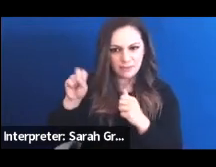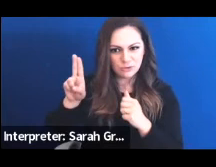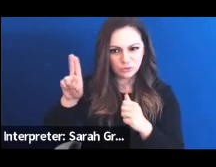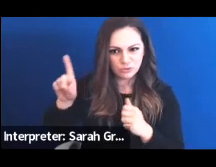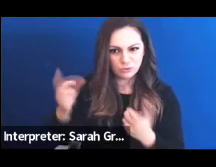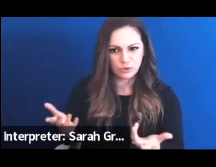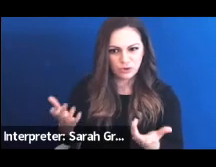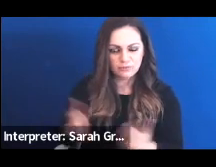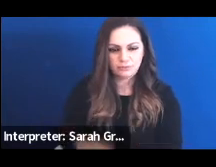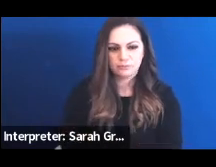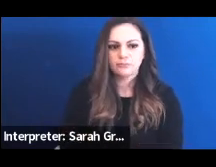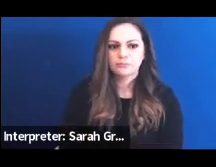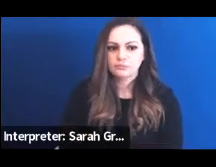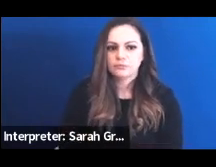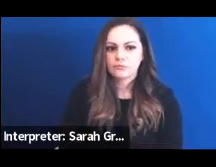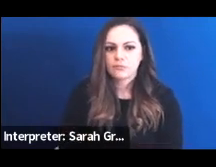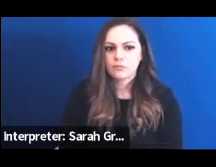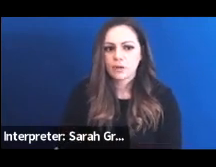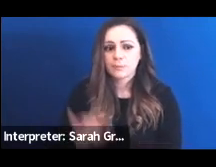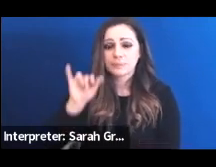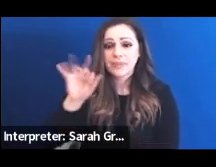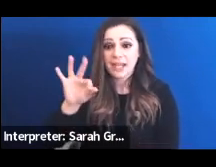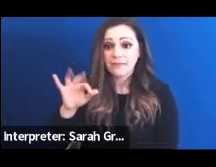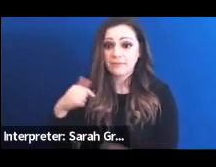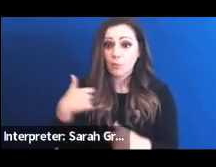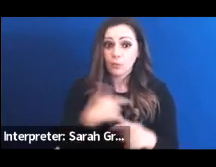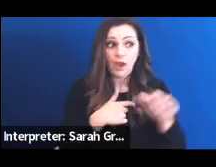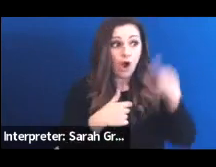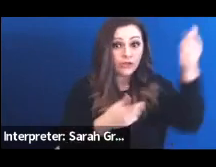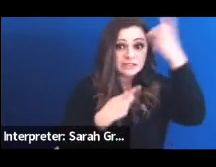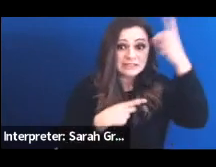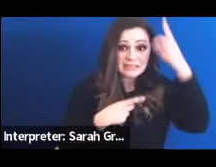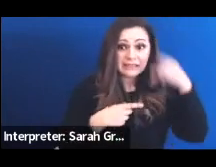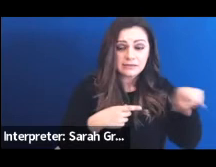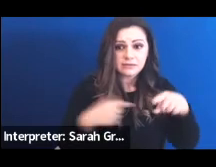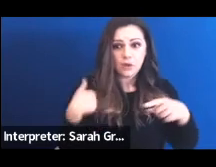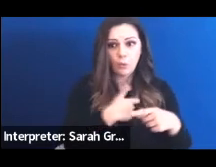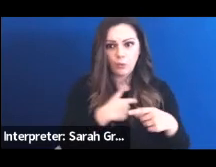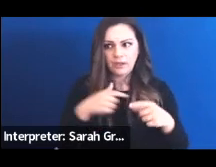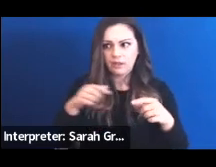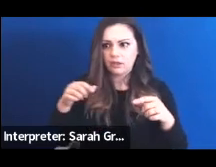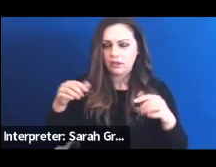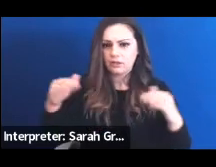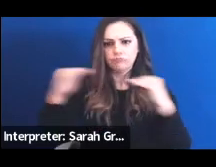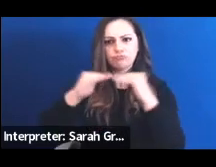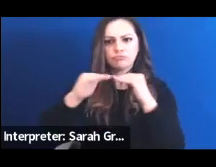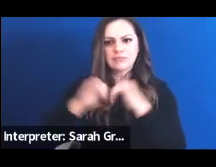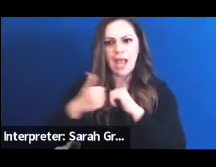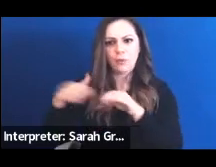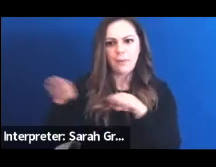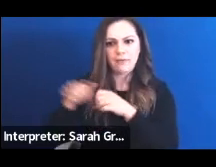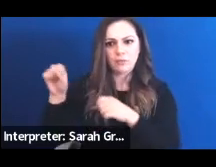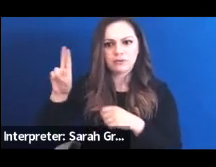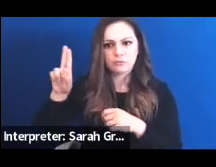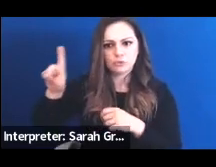treated other diseases the way we treat substance use disorders, what would it look like? And let's look at an